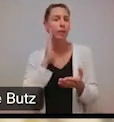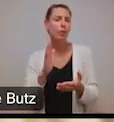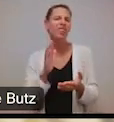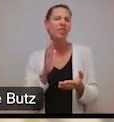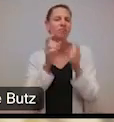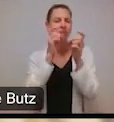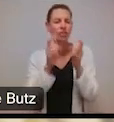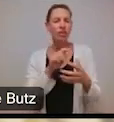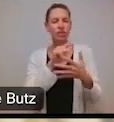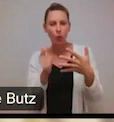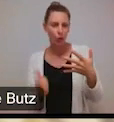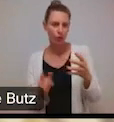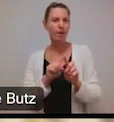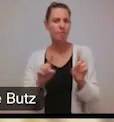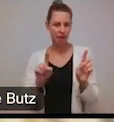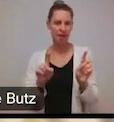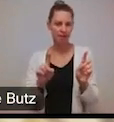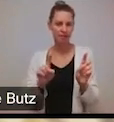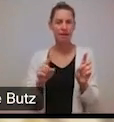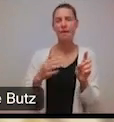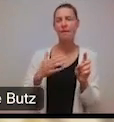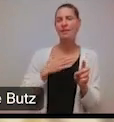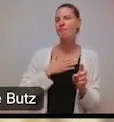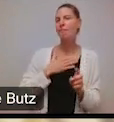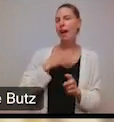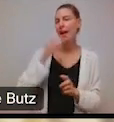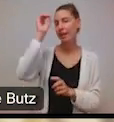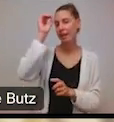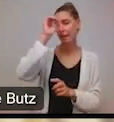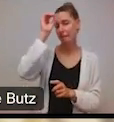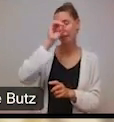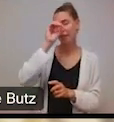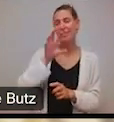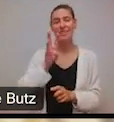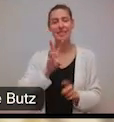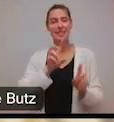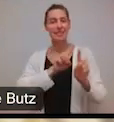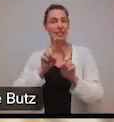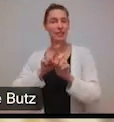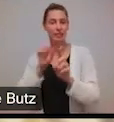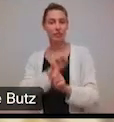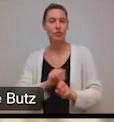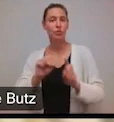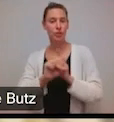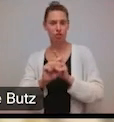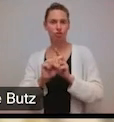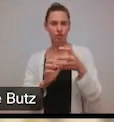I see those 6 scenarios landing on this continuum between casual and professional.